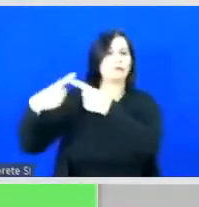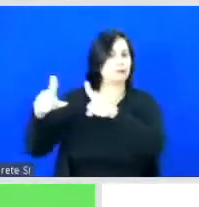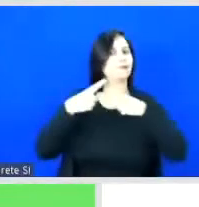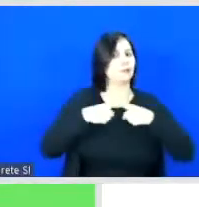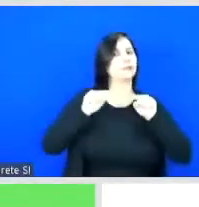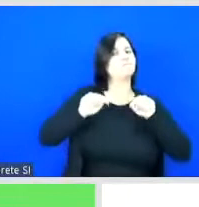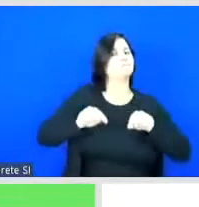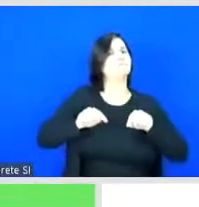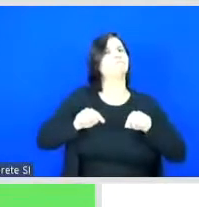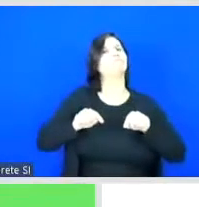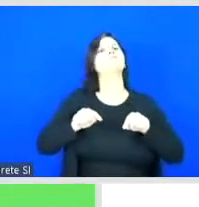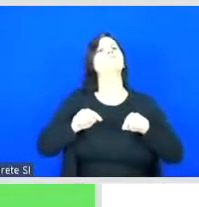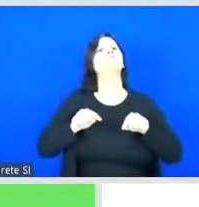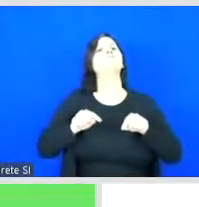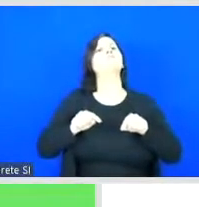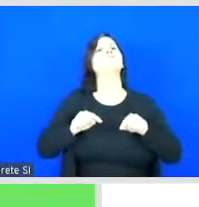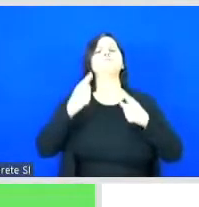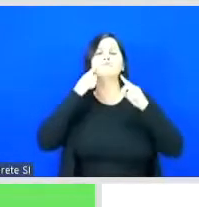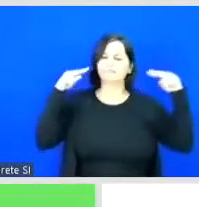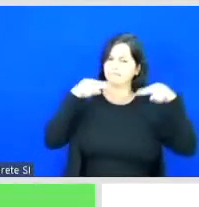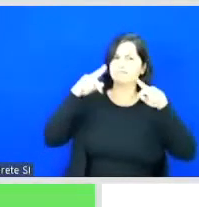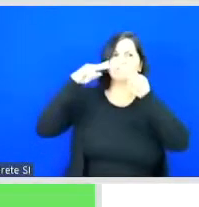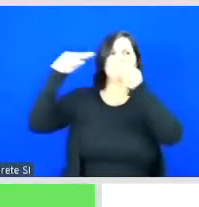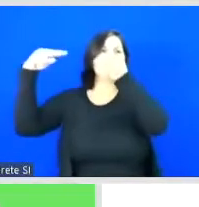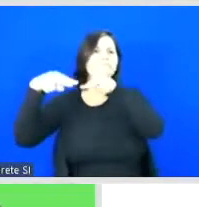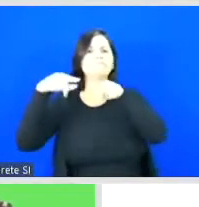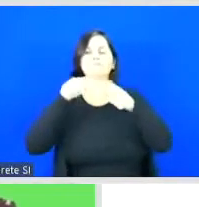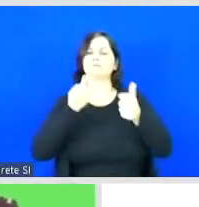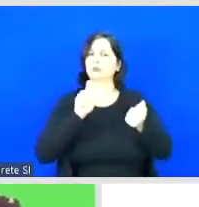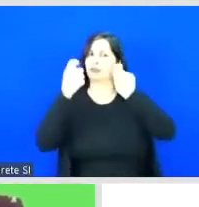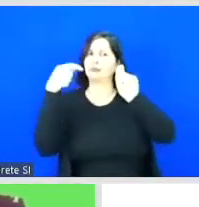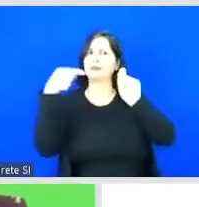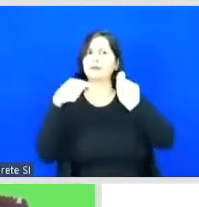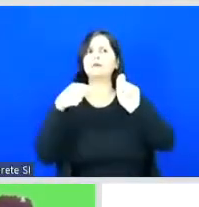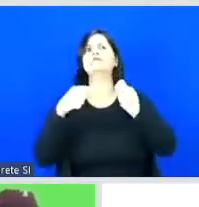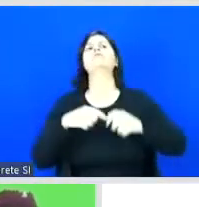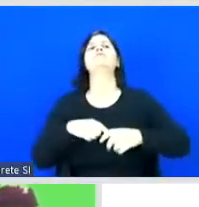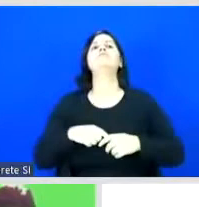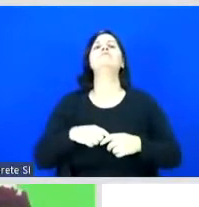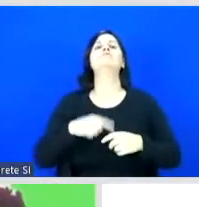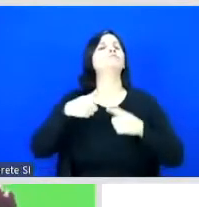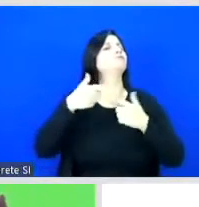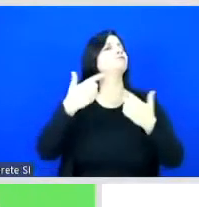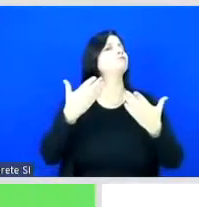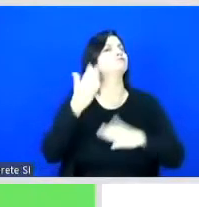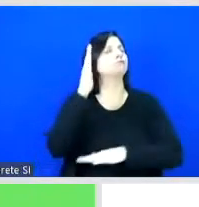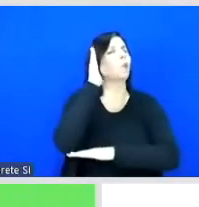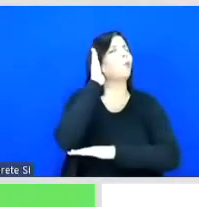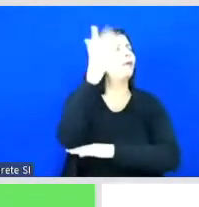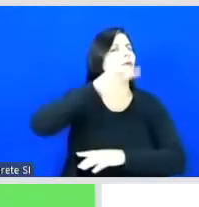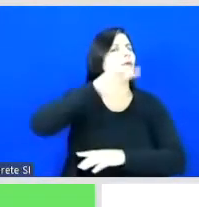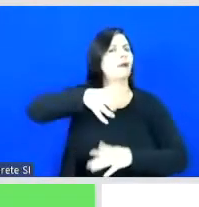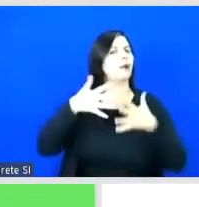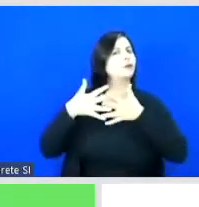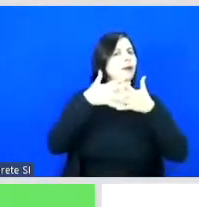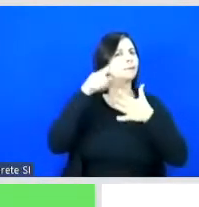And that will be when the United States, either at that conference or just before it, will indicate what it